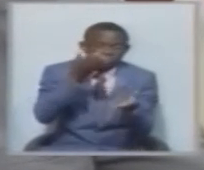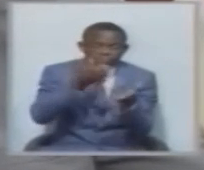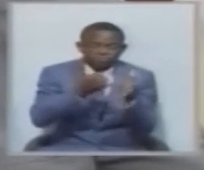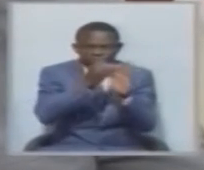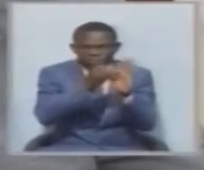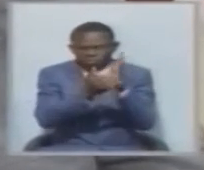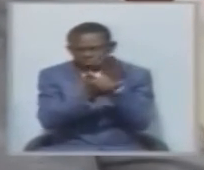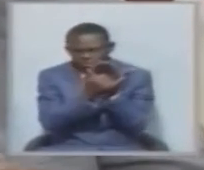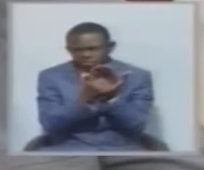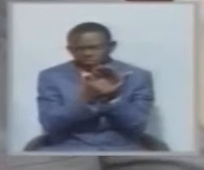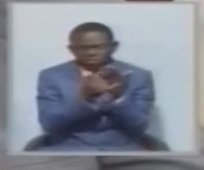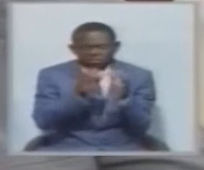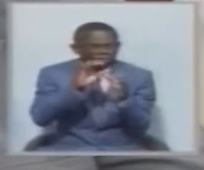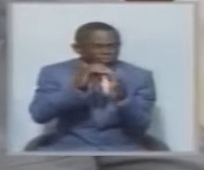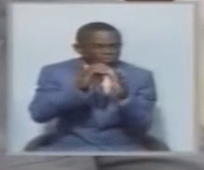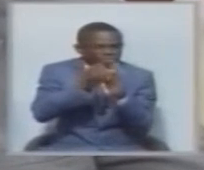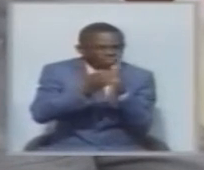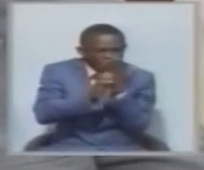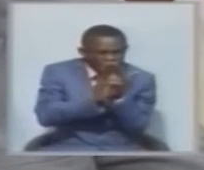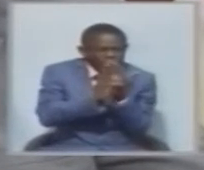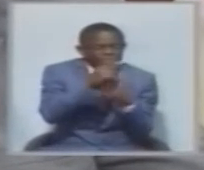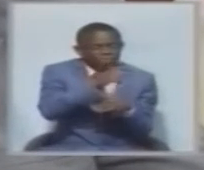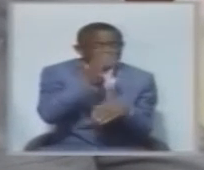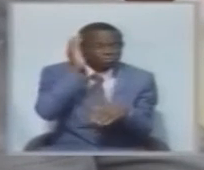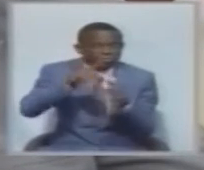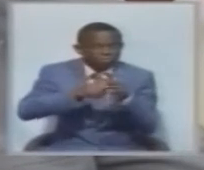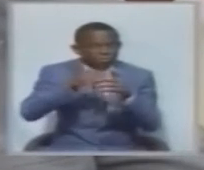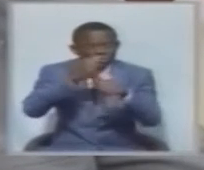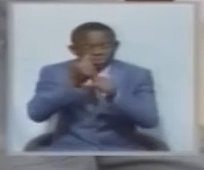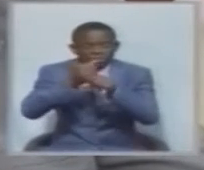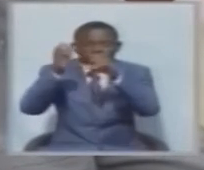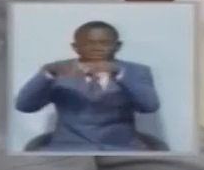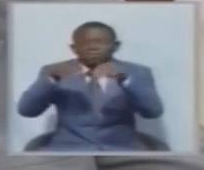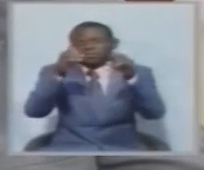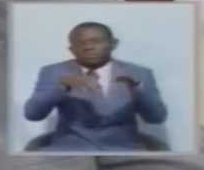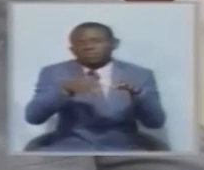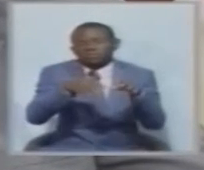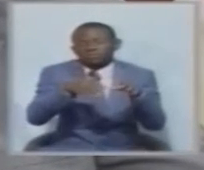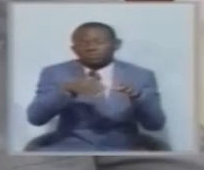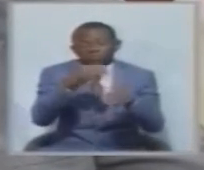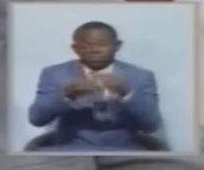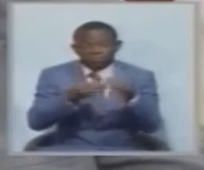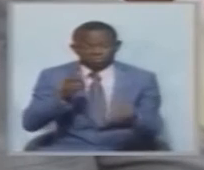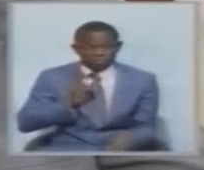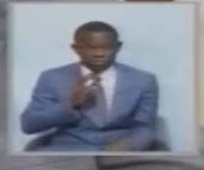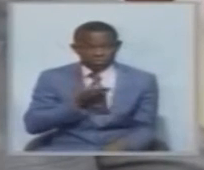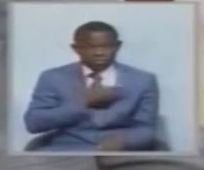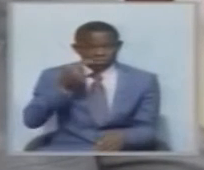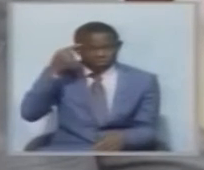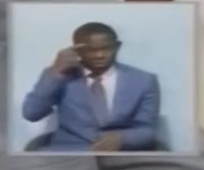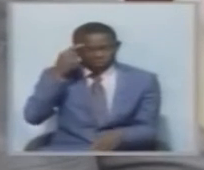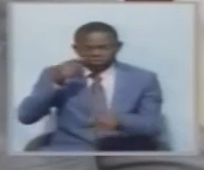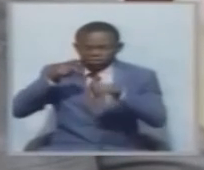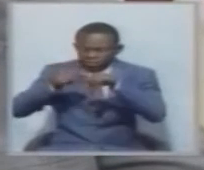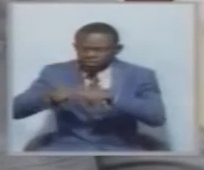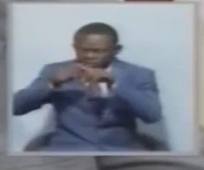forth. So it's looking at other alternatives apart from looking at hydro power.